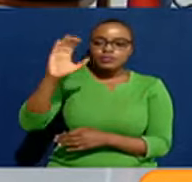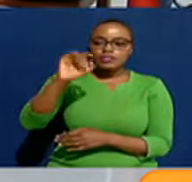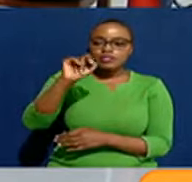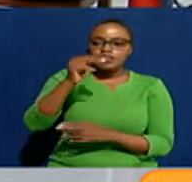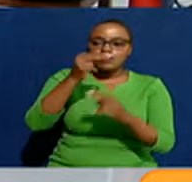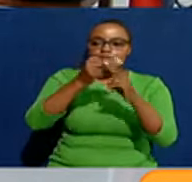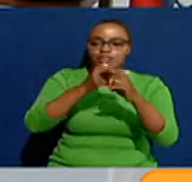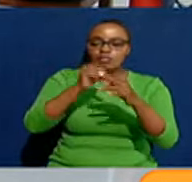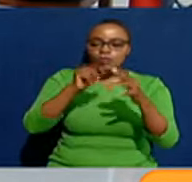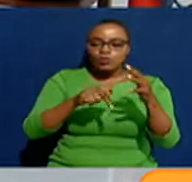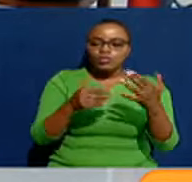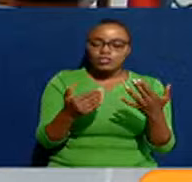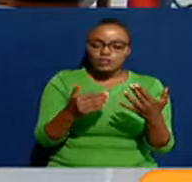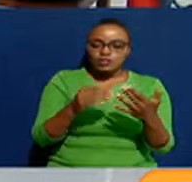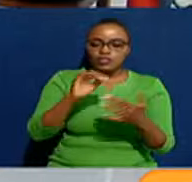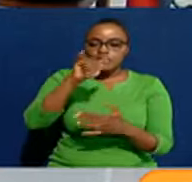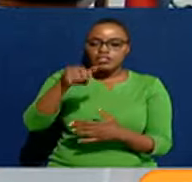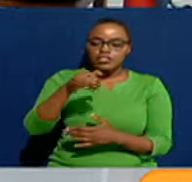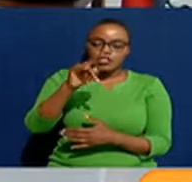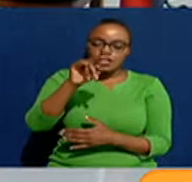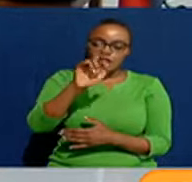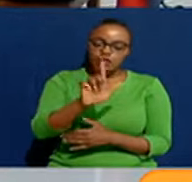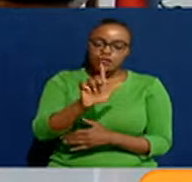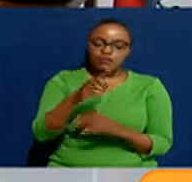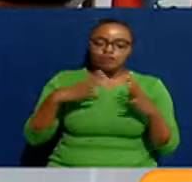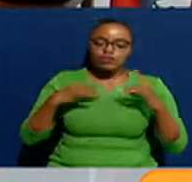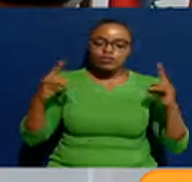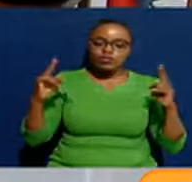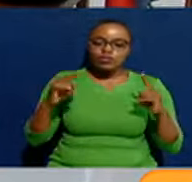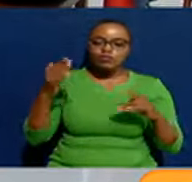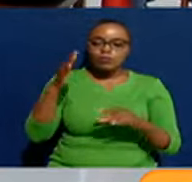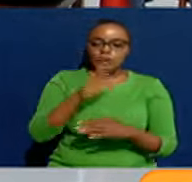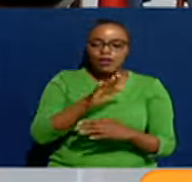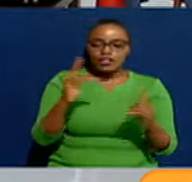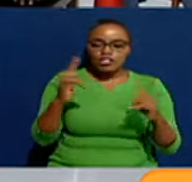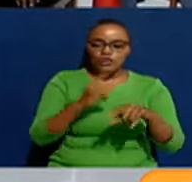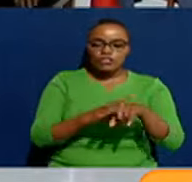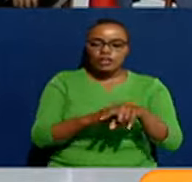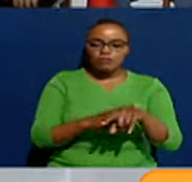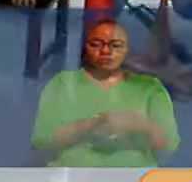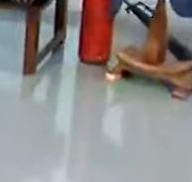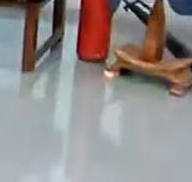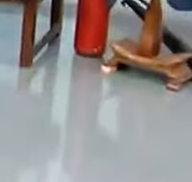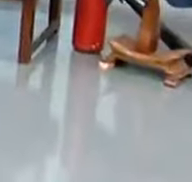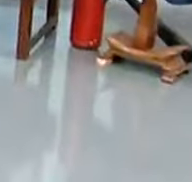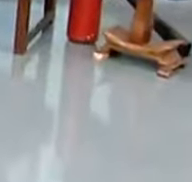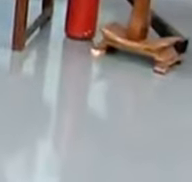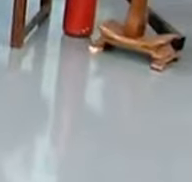Kenya, the hashtag JKLive. JKLive takes a break. We'll be back in a moment.